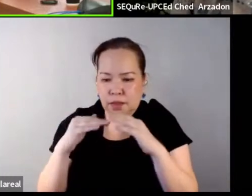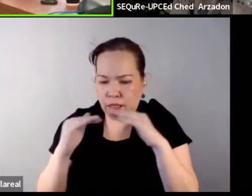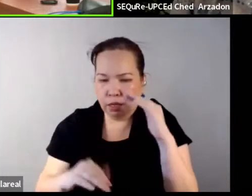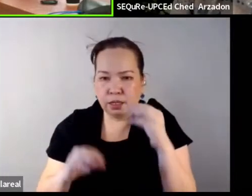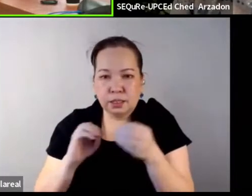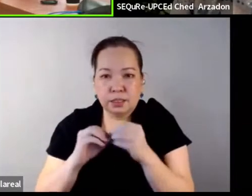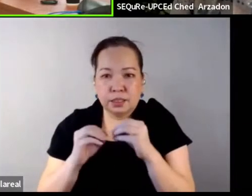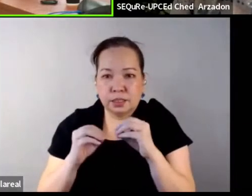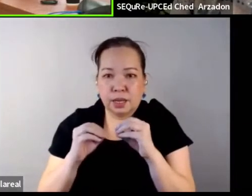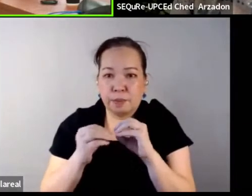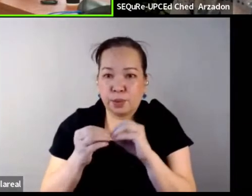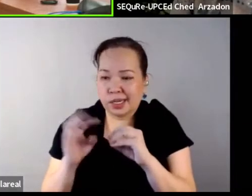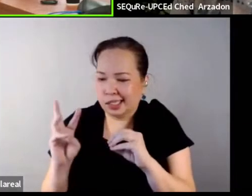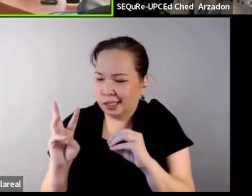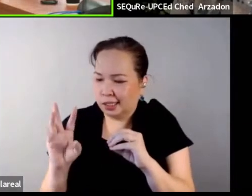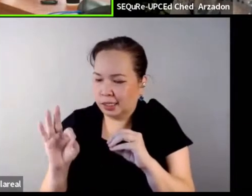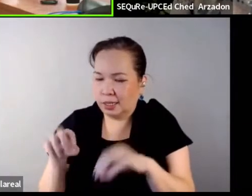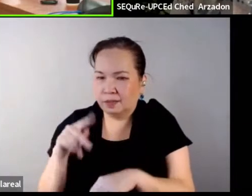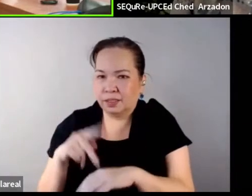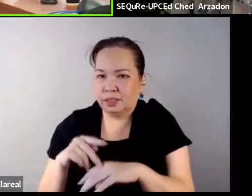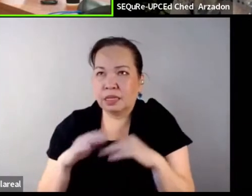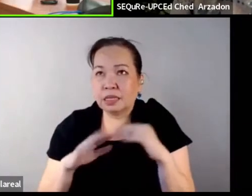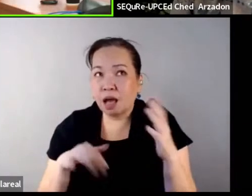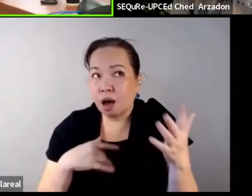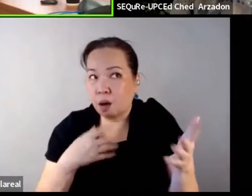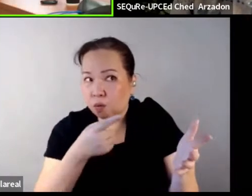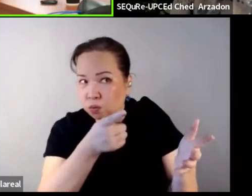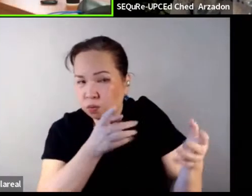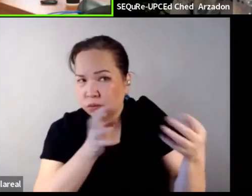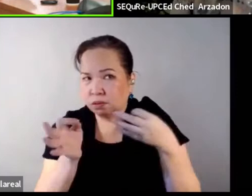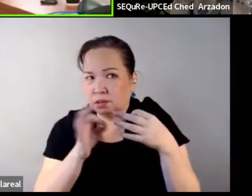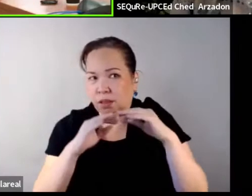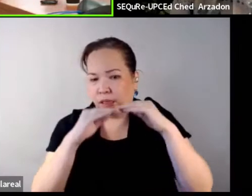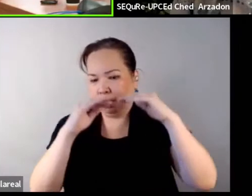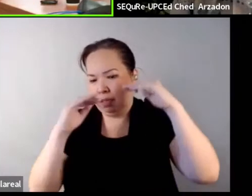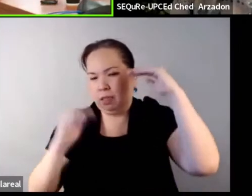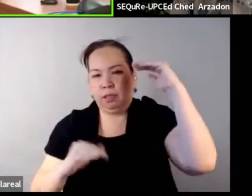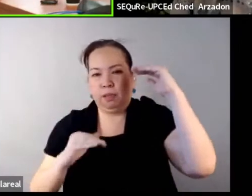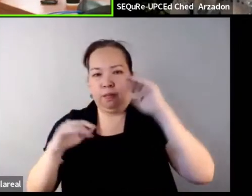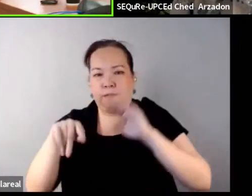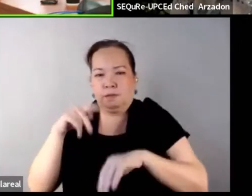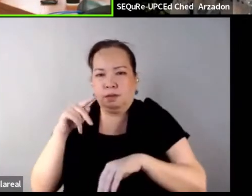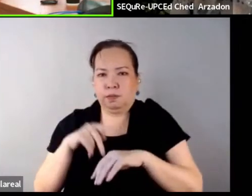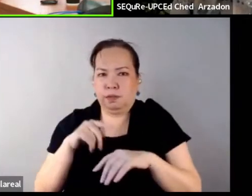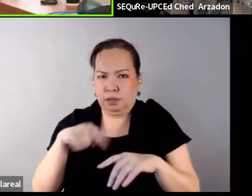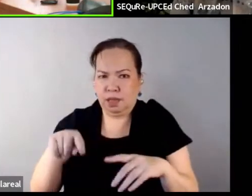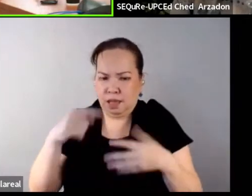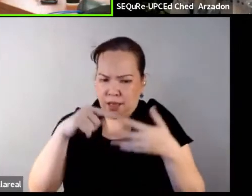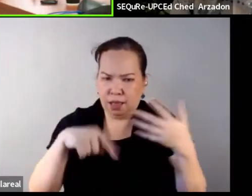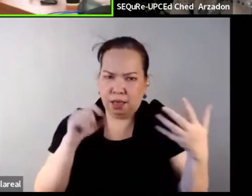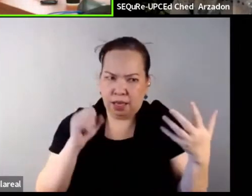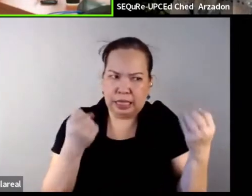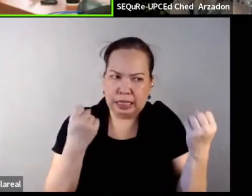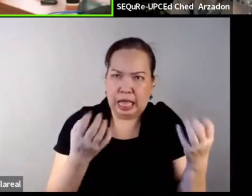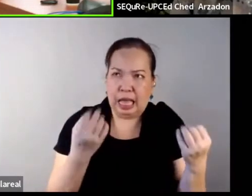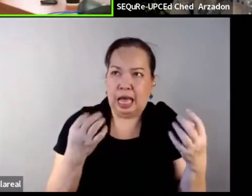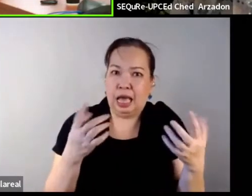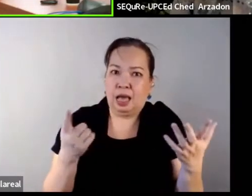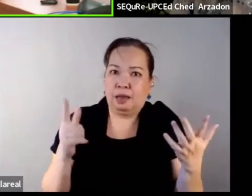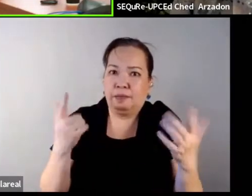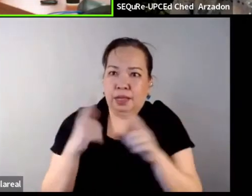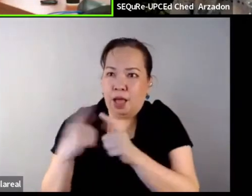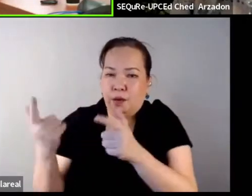yan? How can we explain this? We might be having all these things, but if we produced yung